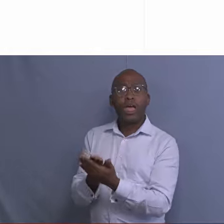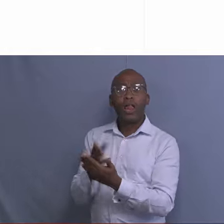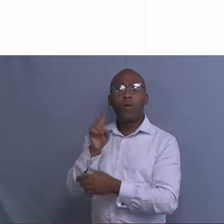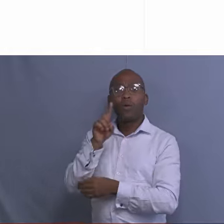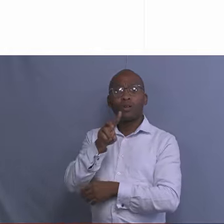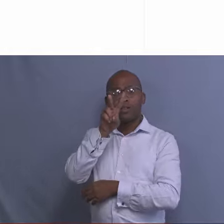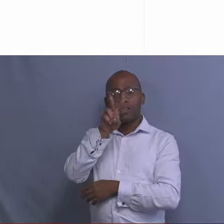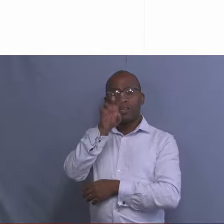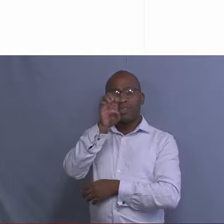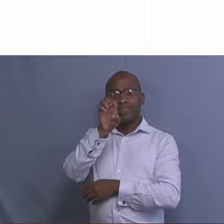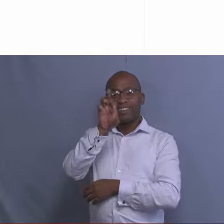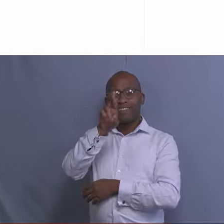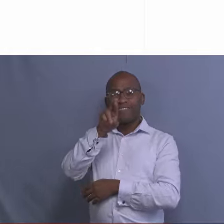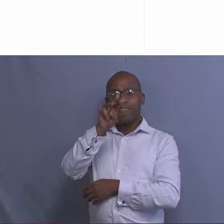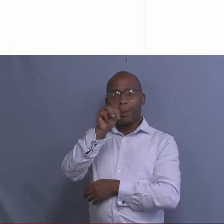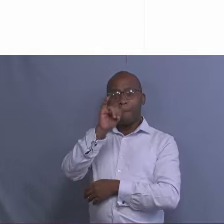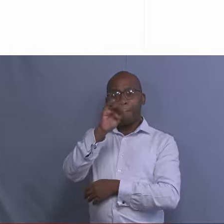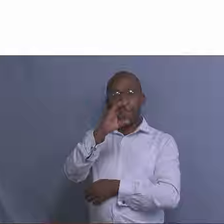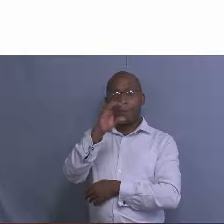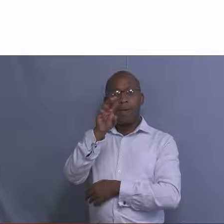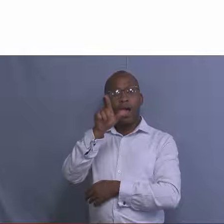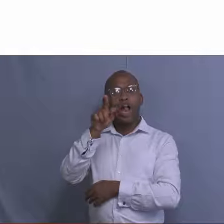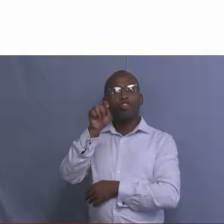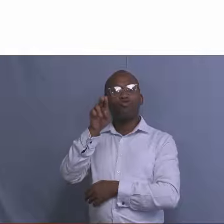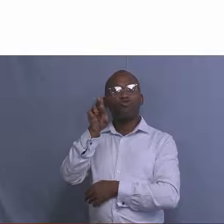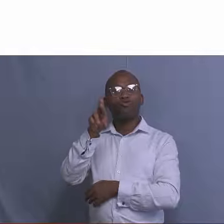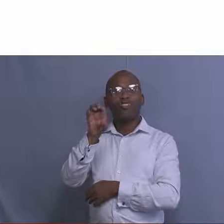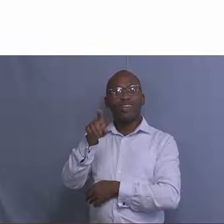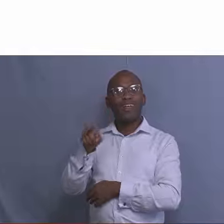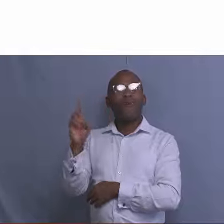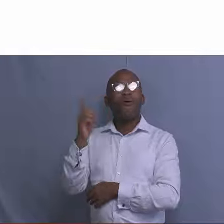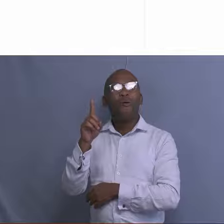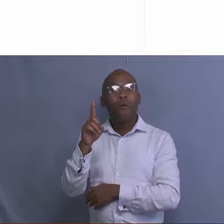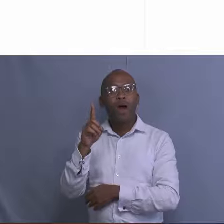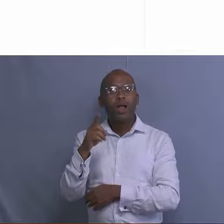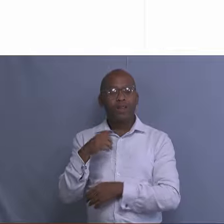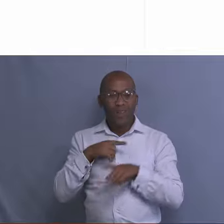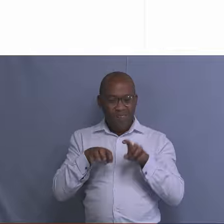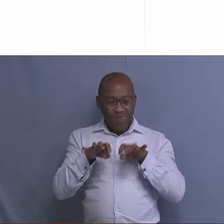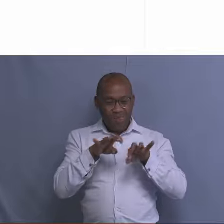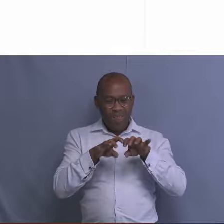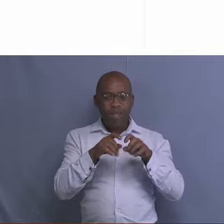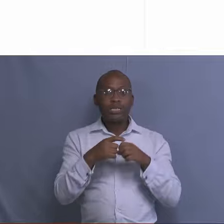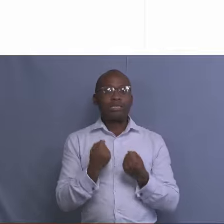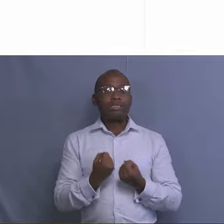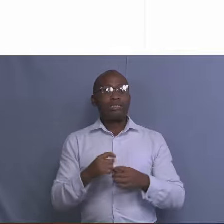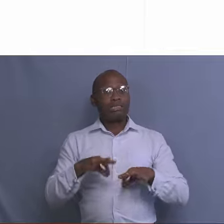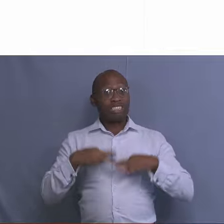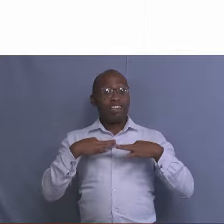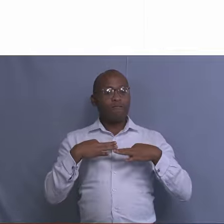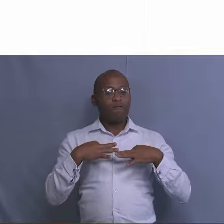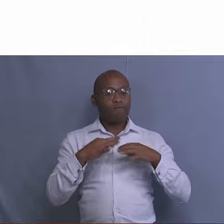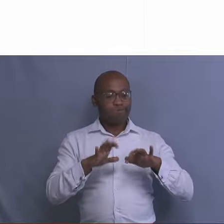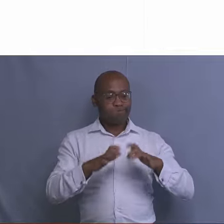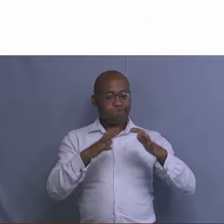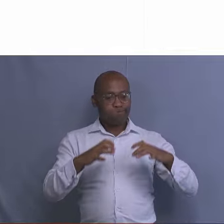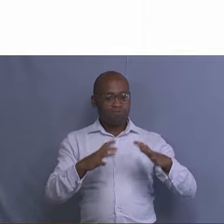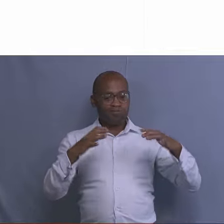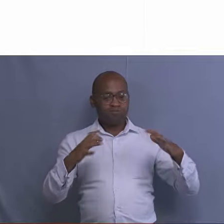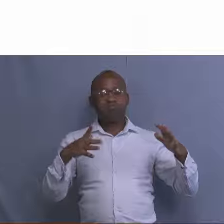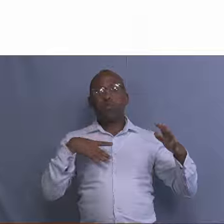vermiculture, which is the production of worms. We can see green leaf manures, that is green